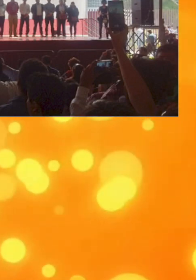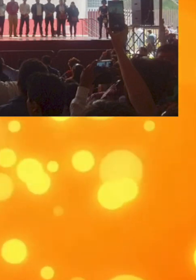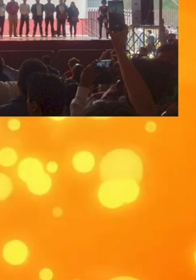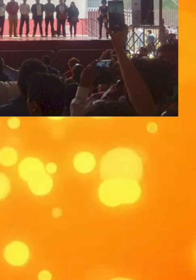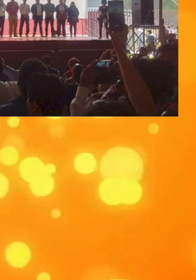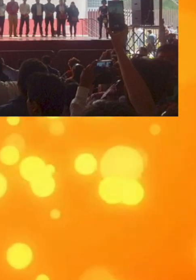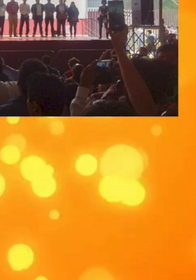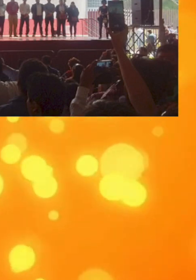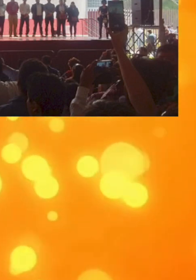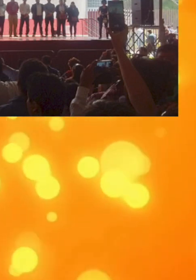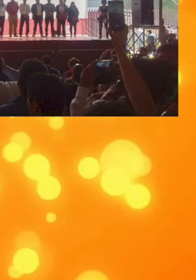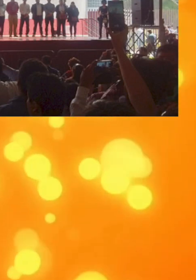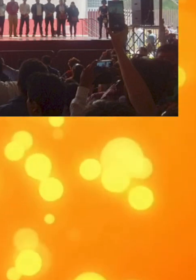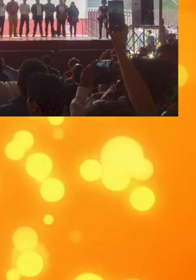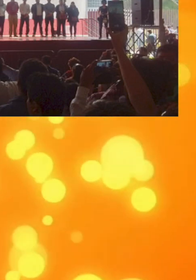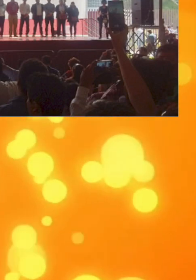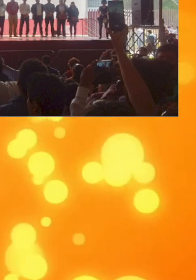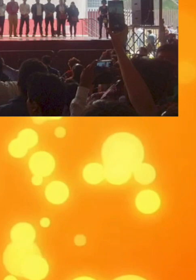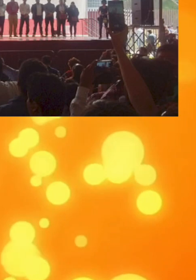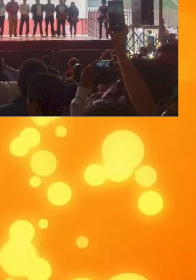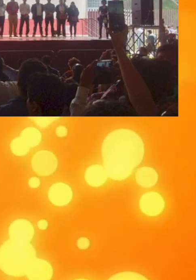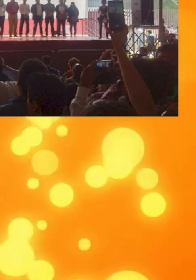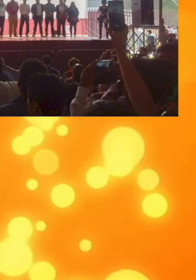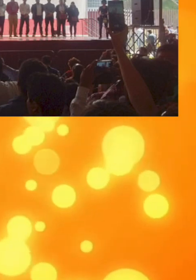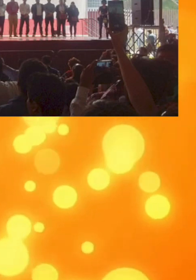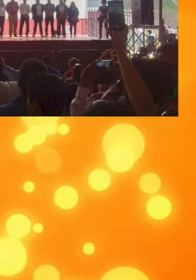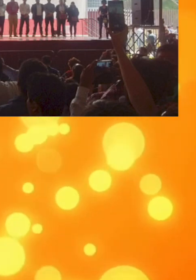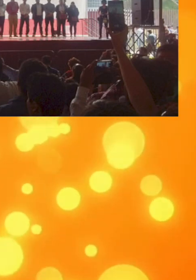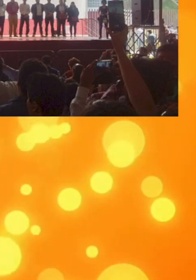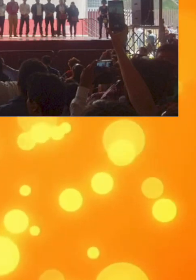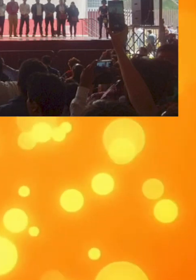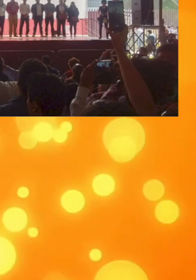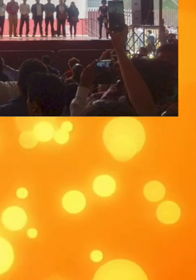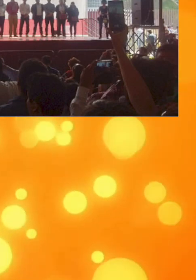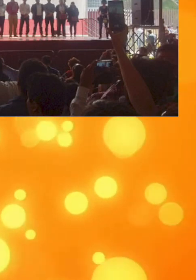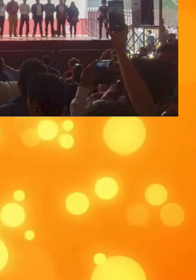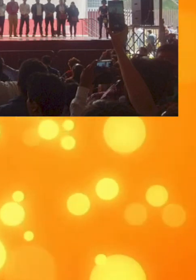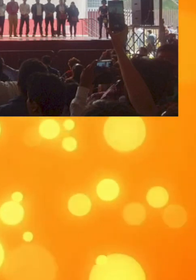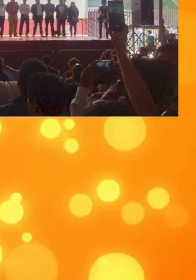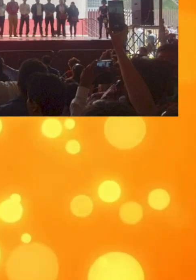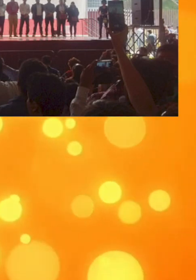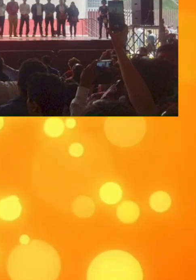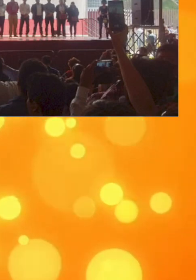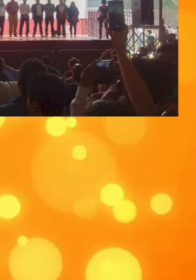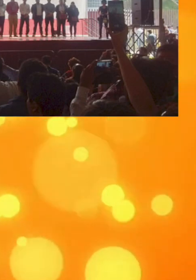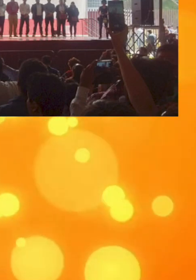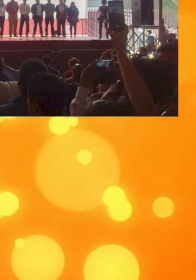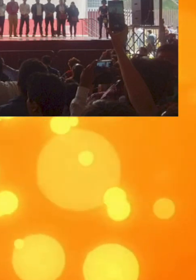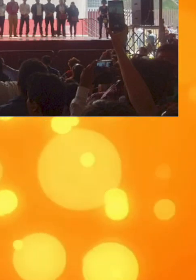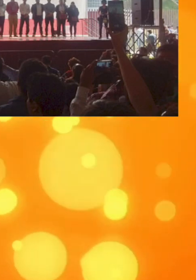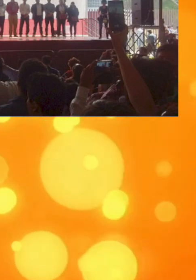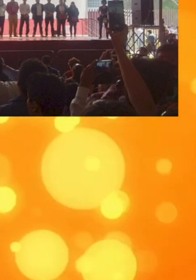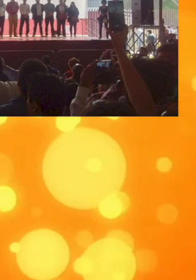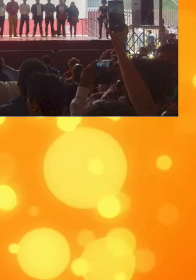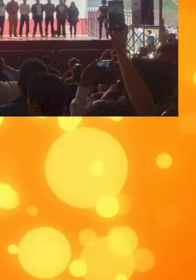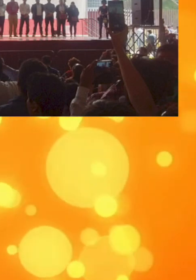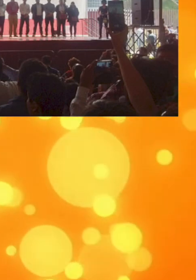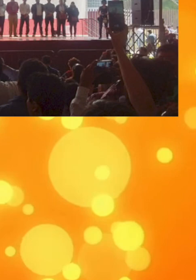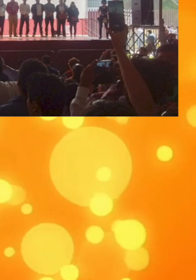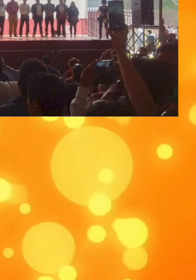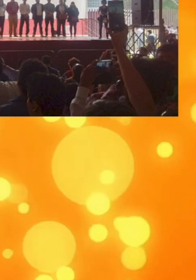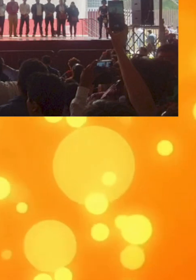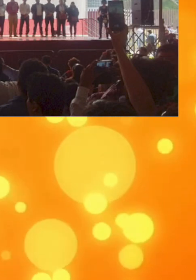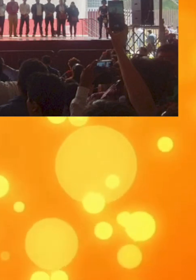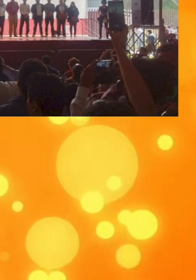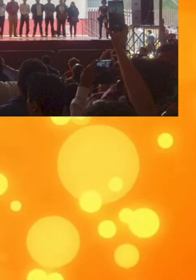might think of as social democratic reforms, such as Social